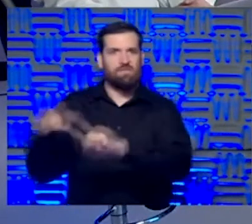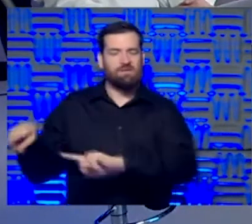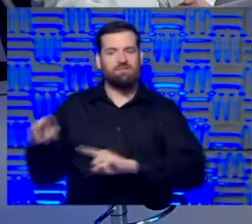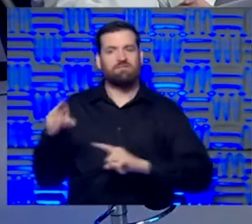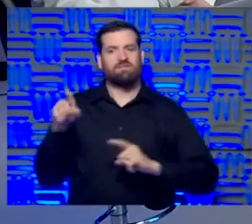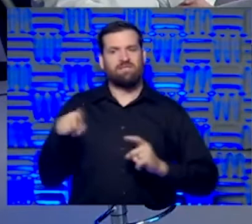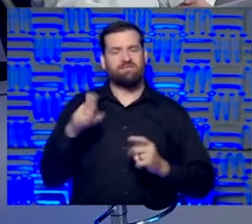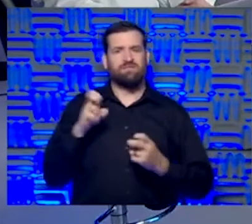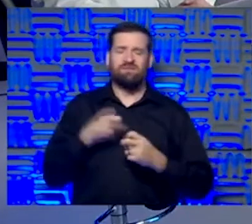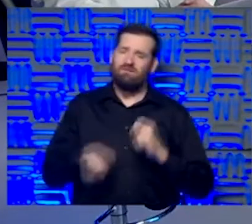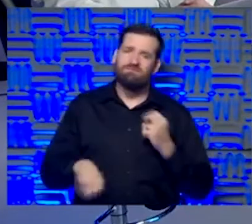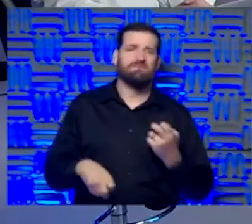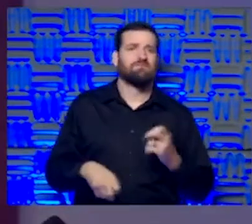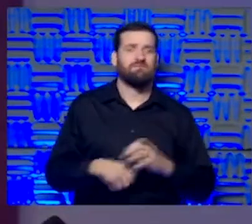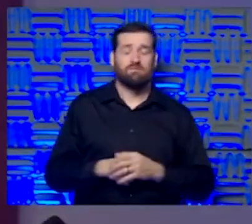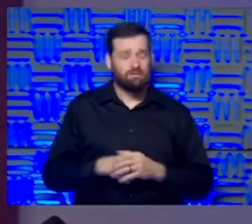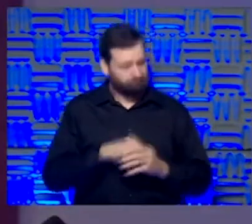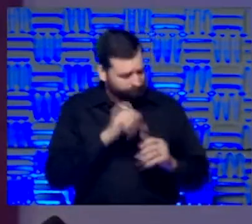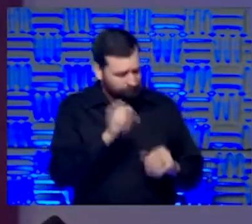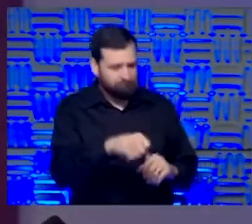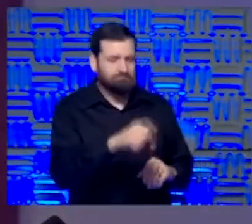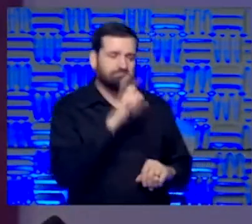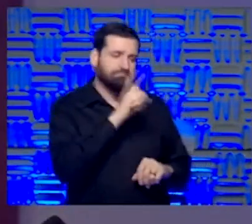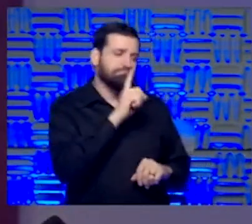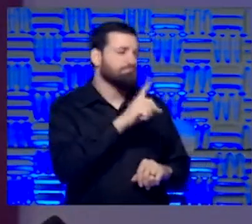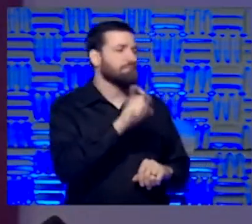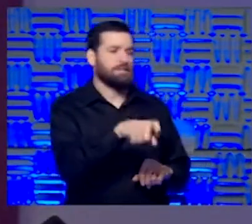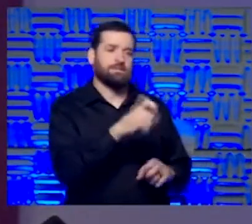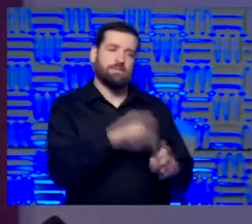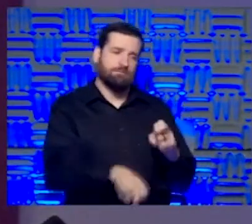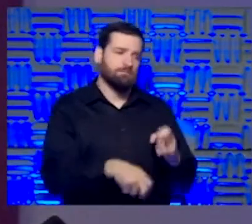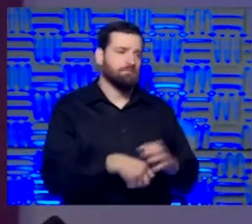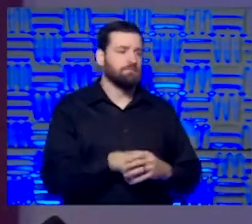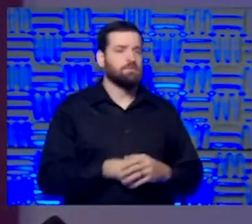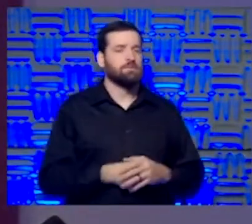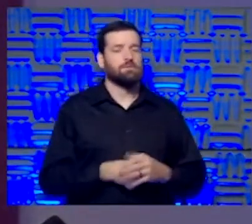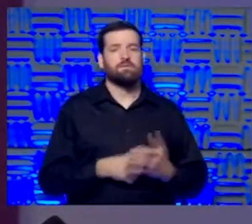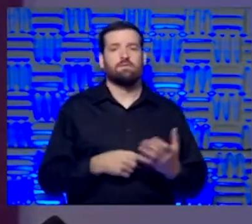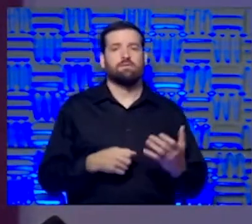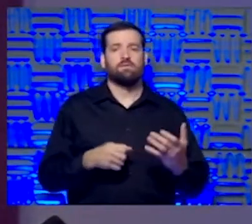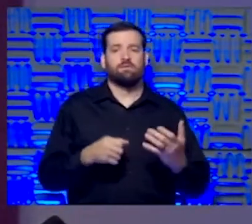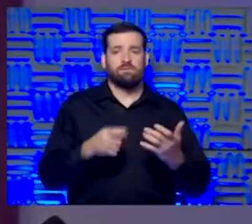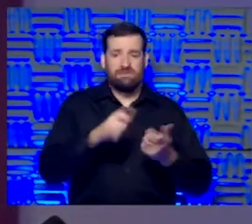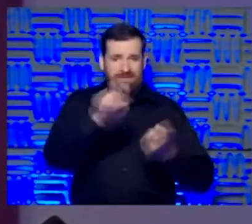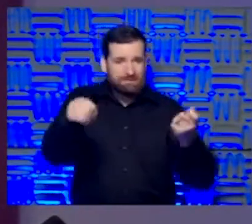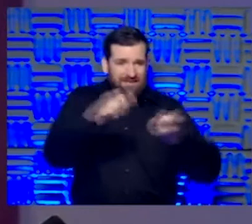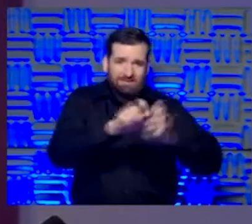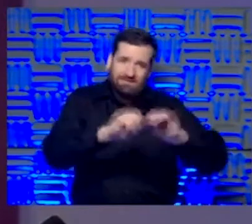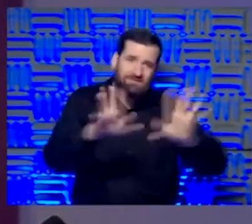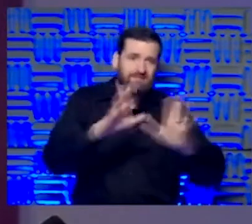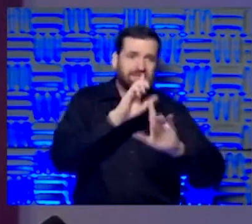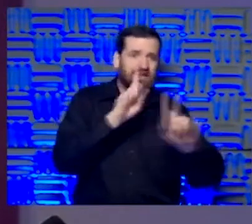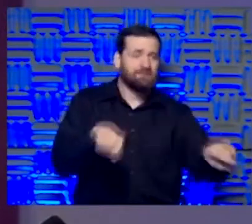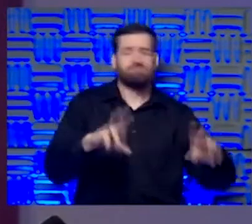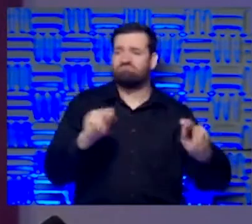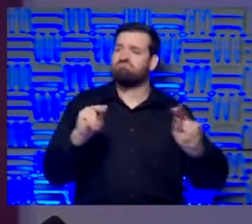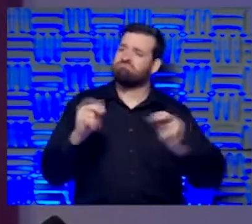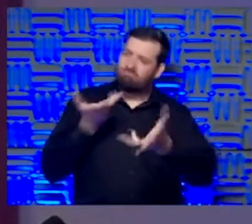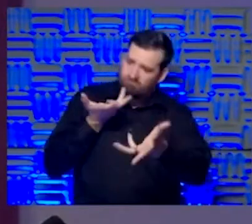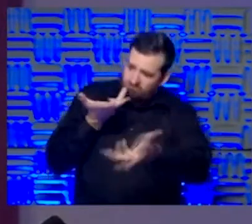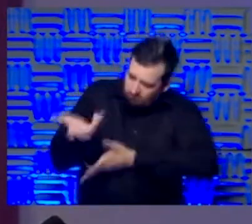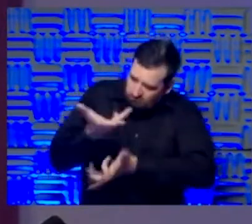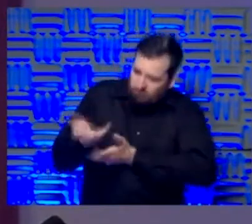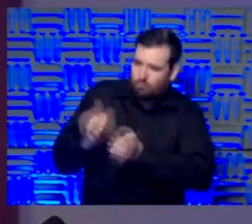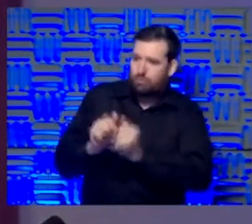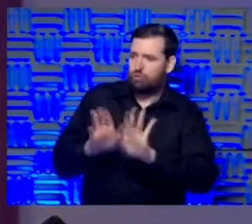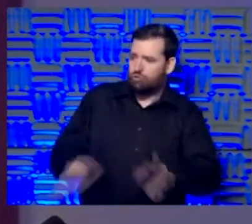got to be tough. it has to be. So, again, I don't think there's any prescriptive answer other than talk to your children about it. Ask them